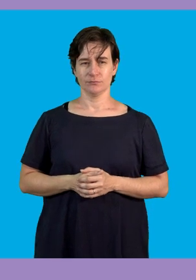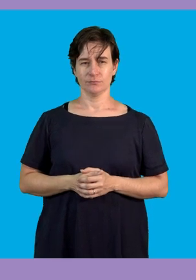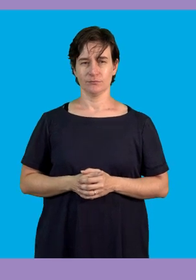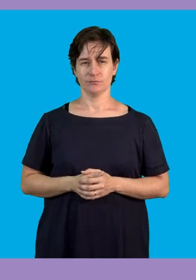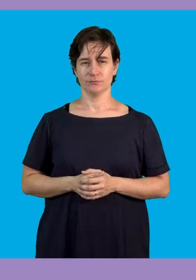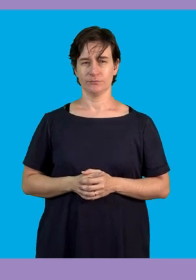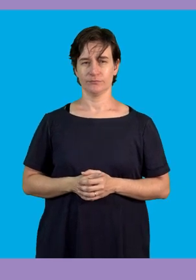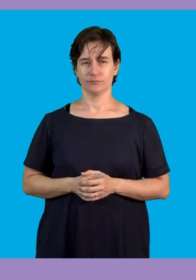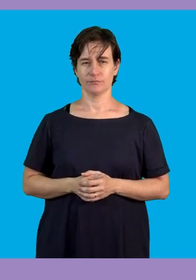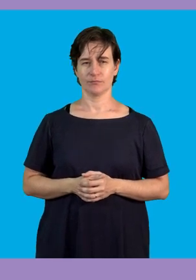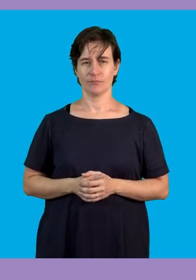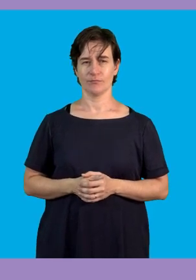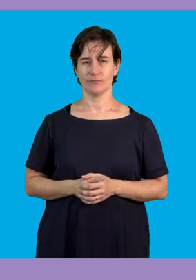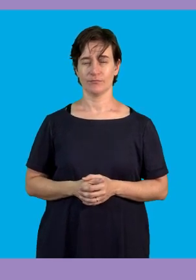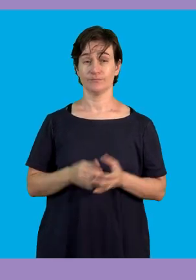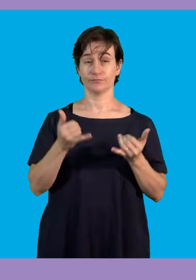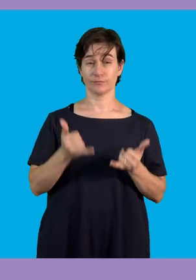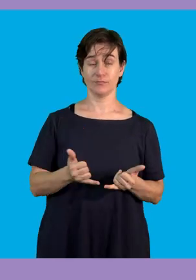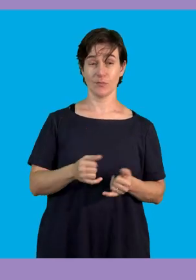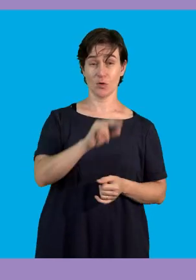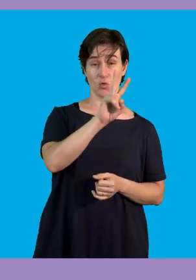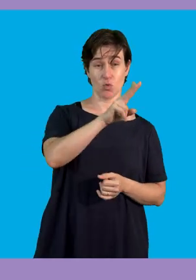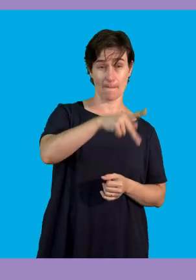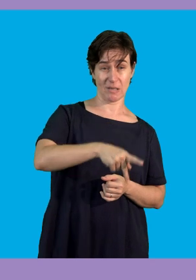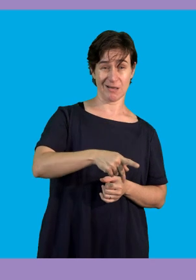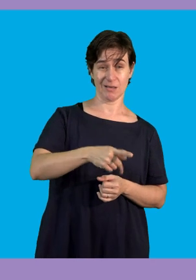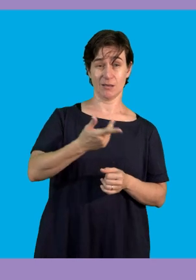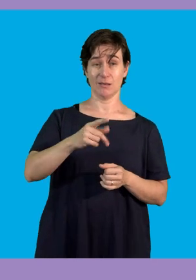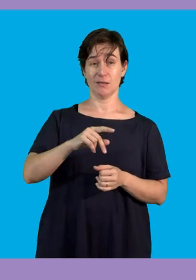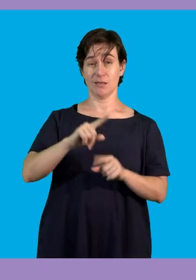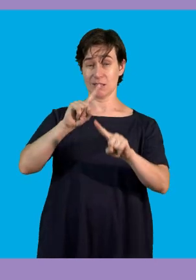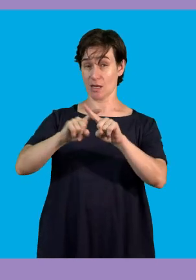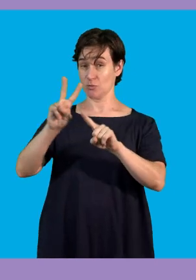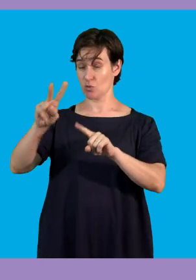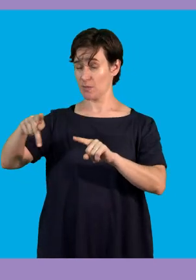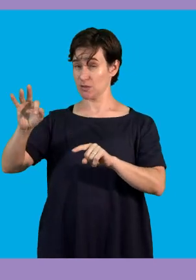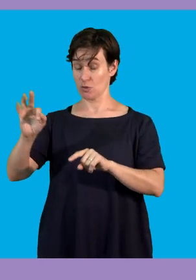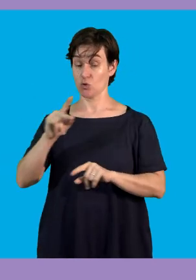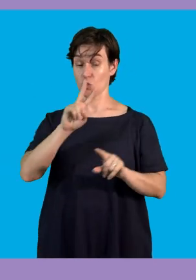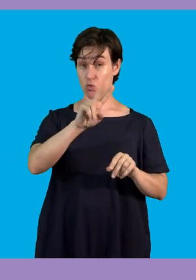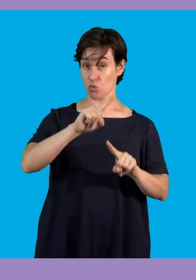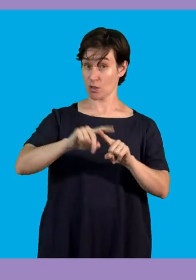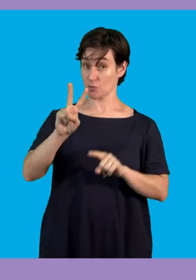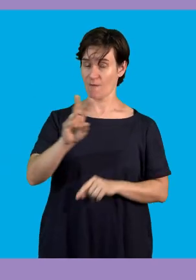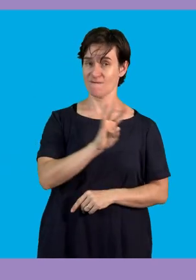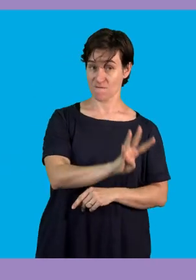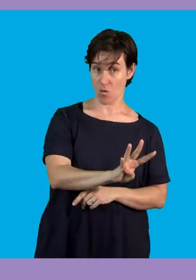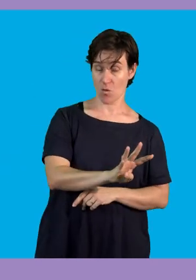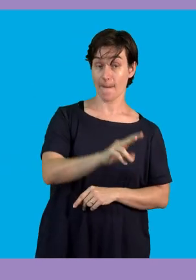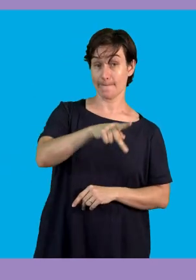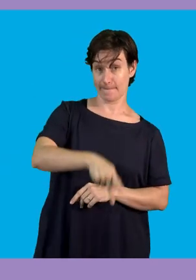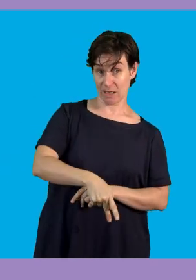And as we do that, now we multiply 2 multiplied by 2 would be 4.